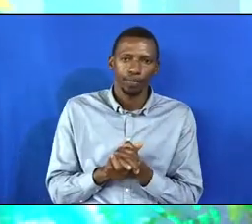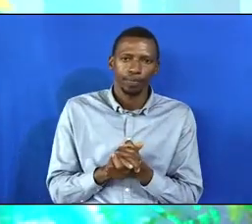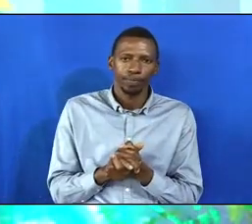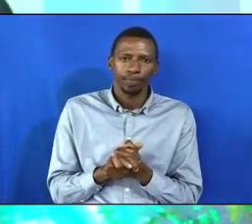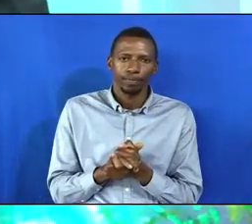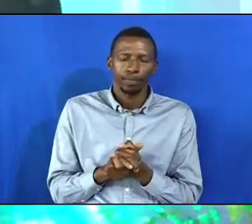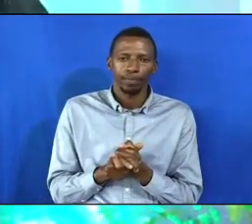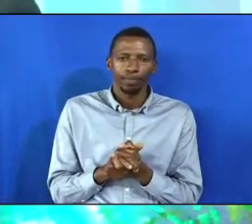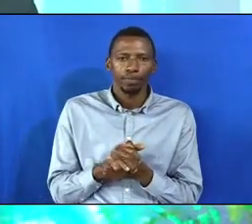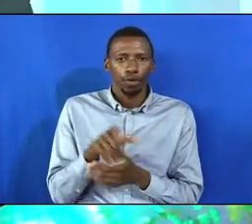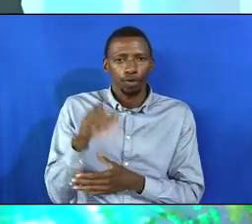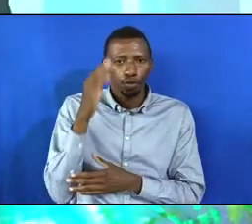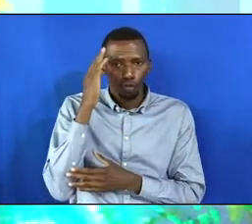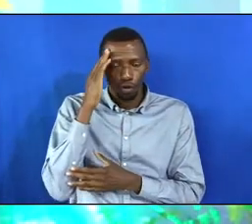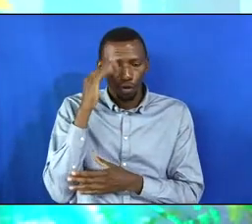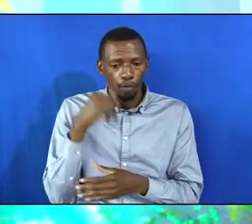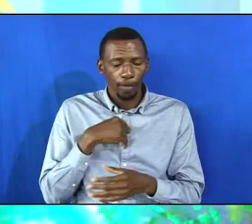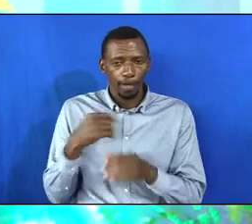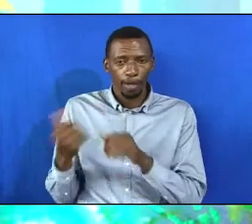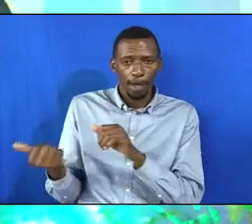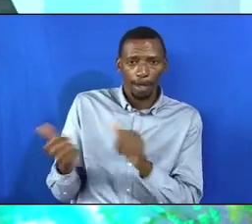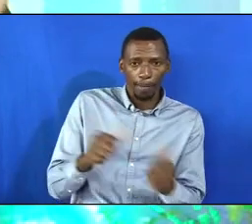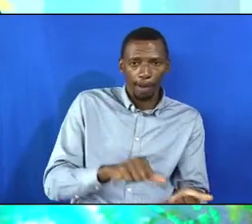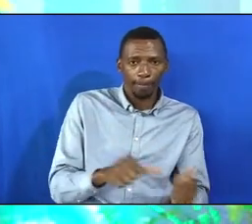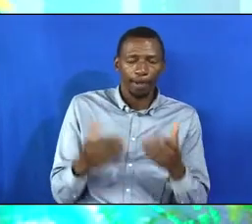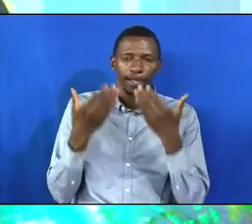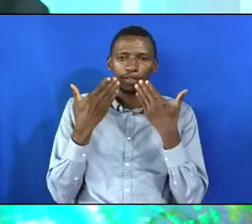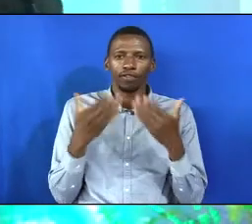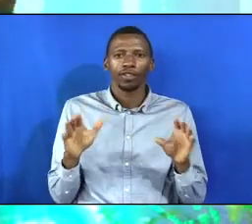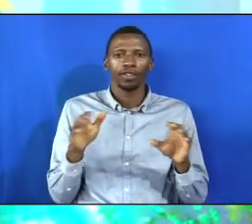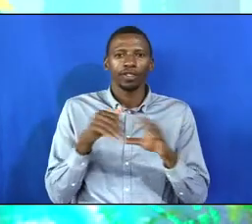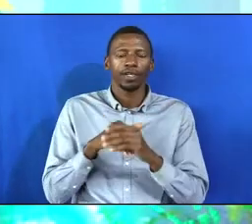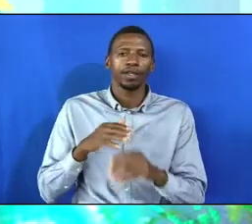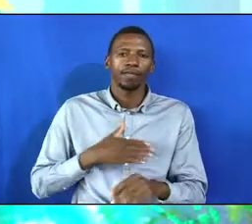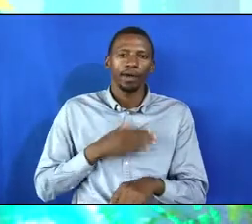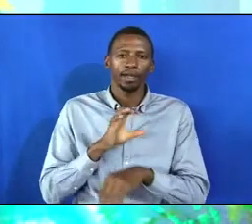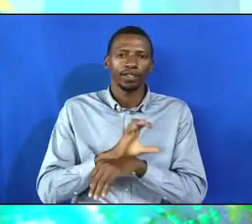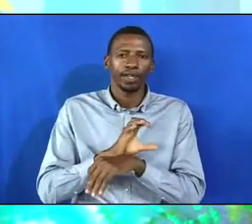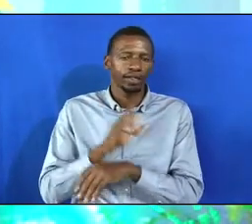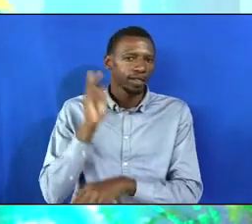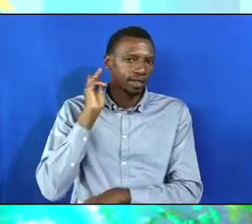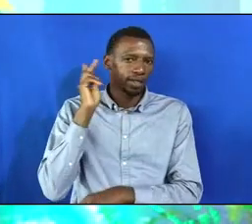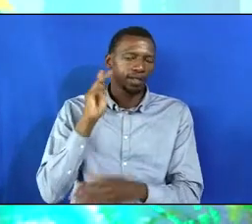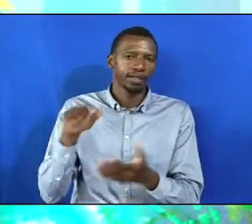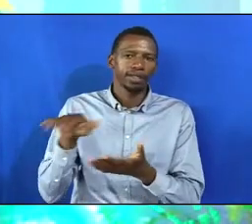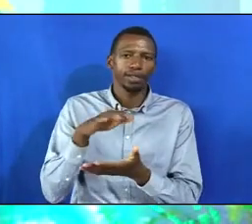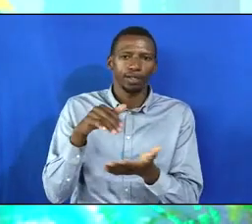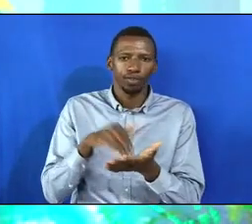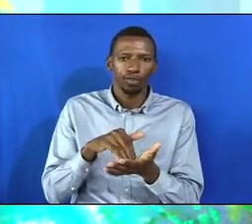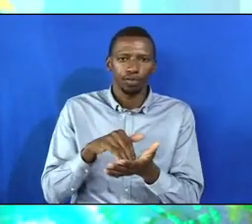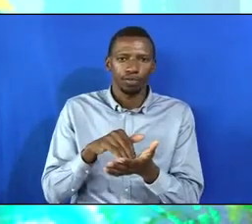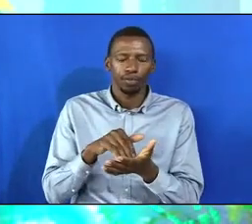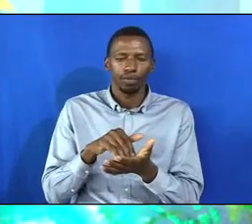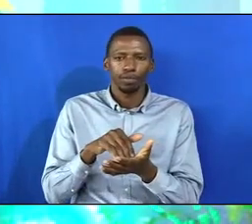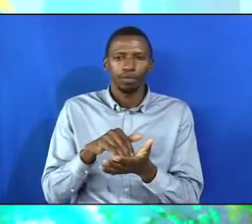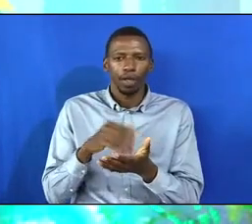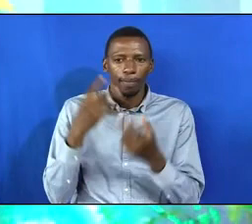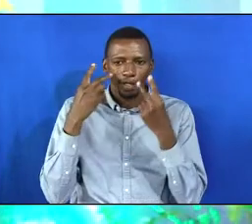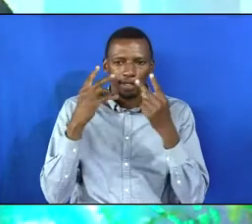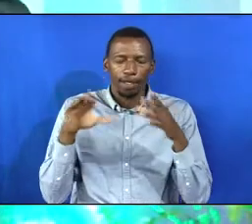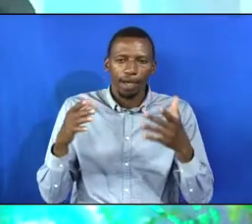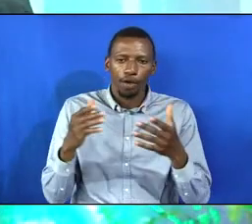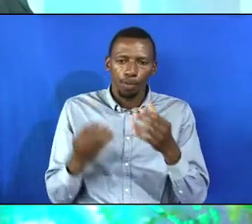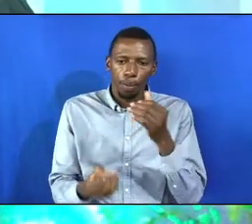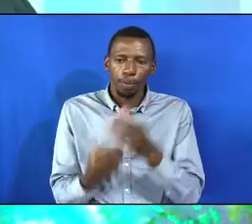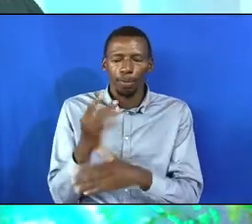I was baptized in my church, Kisi Central. I saw how the church was born. The late Stafford did a campaign,